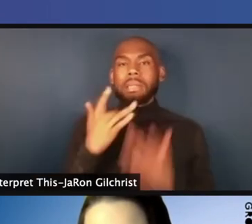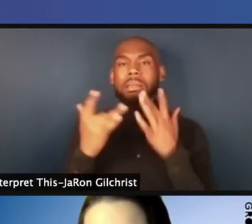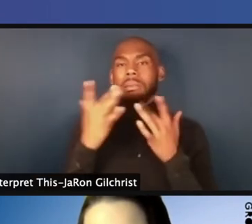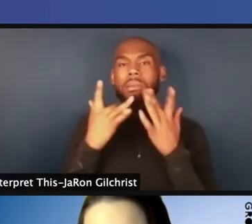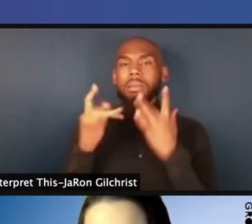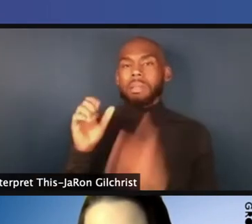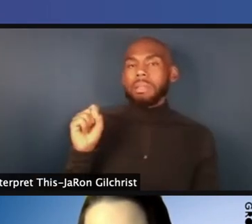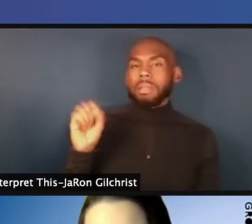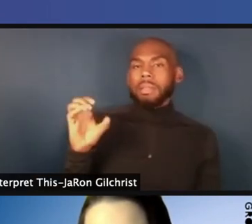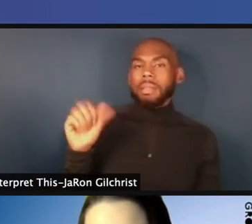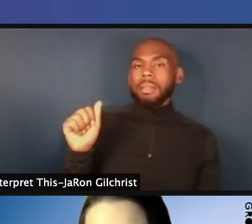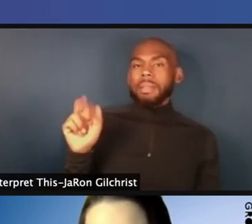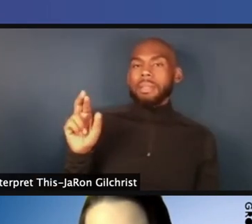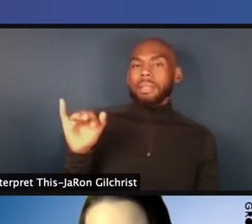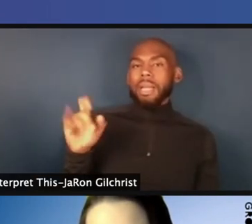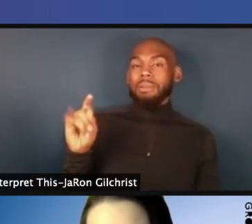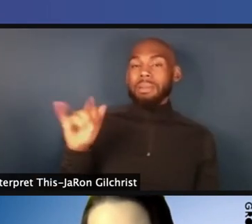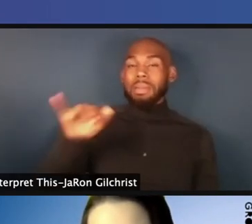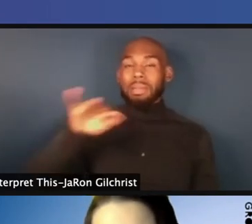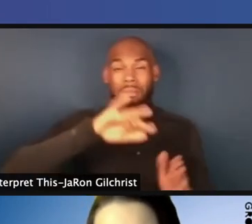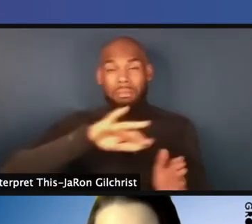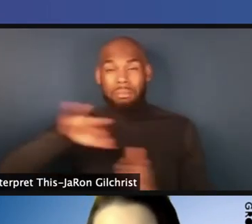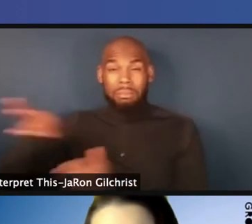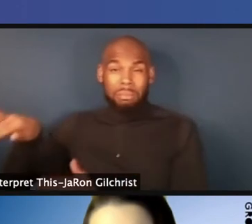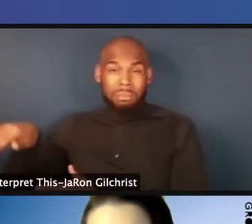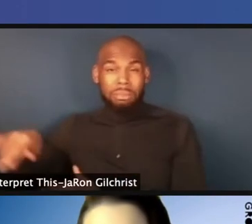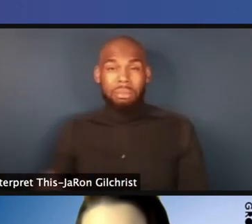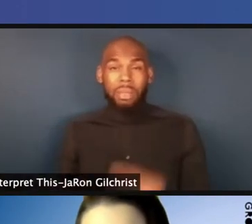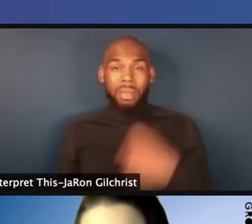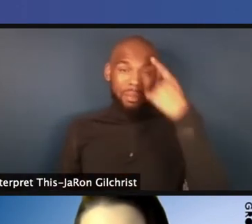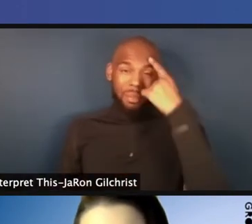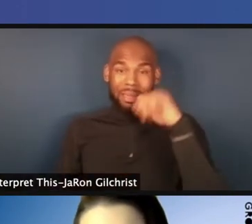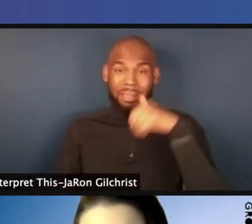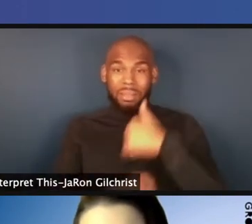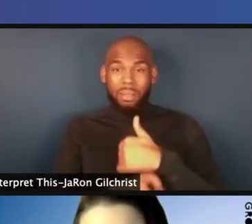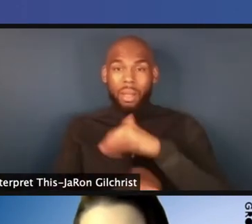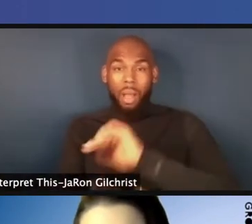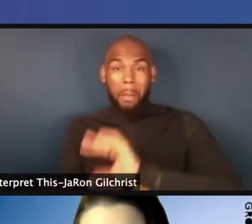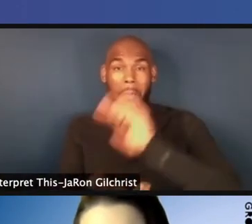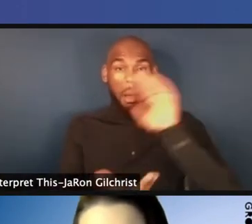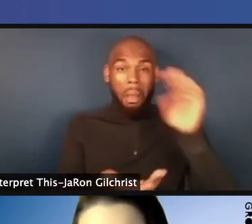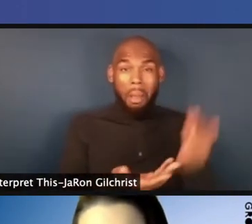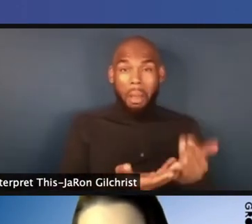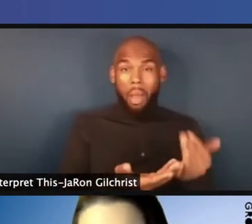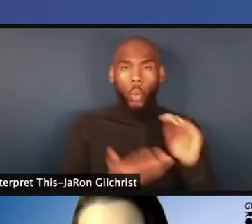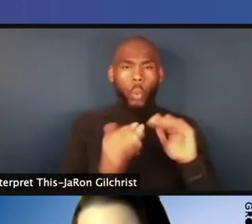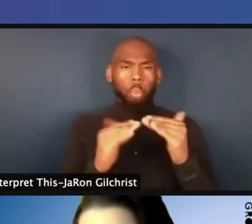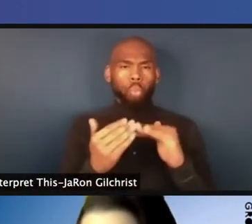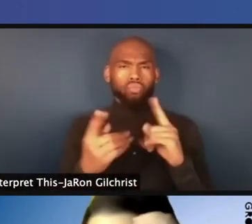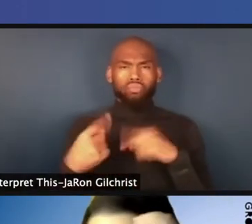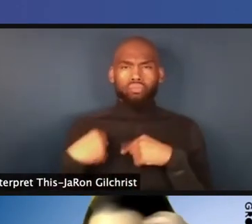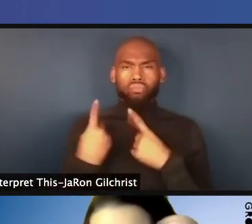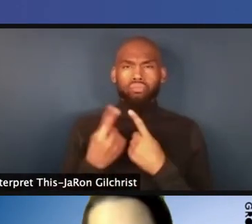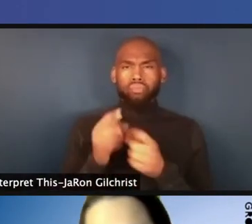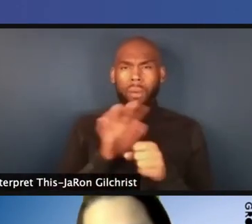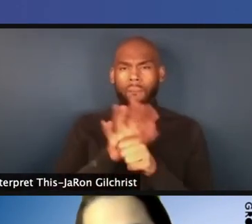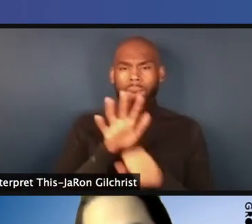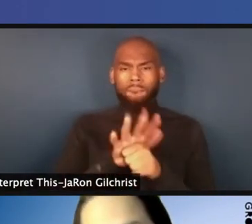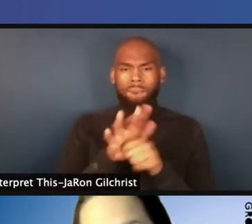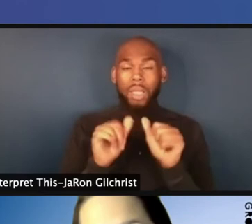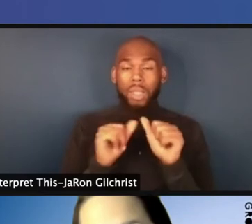and there never be enough, into a mindset of abundance, which is the community has always had enough and will continue to